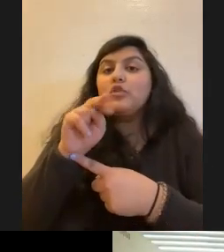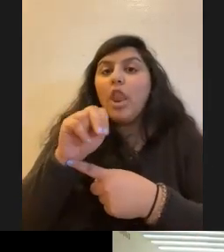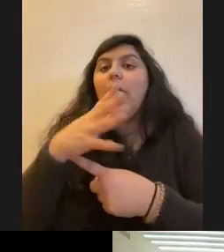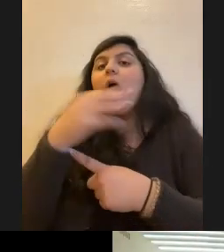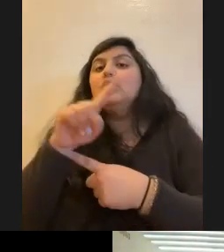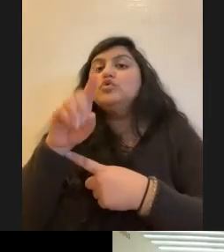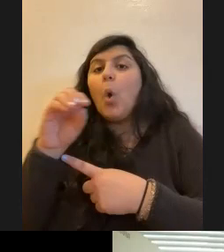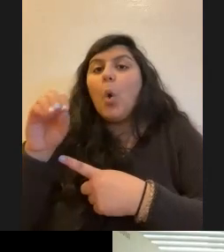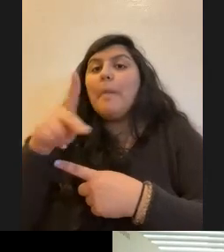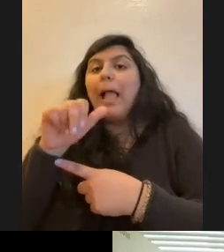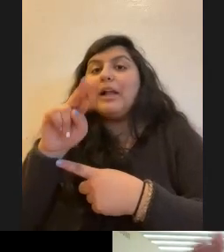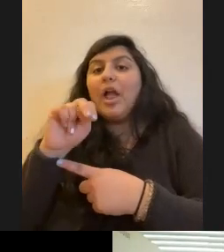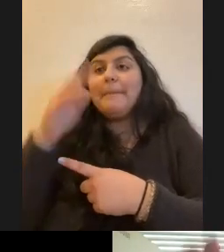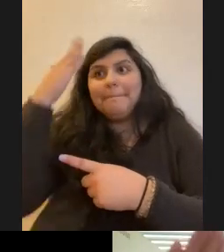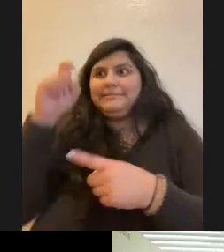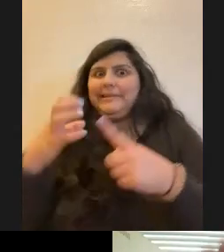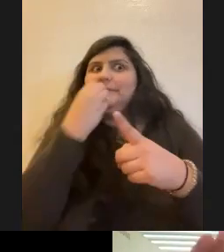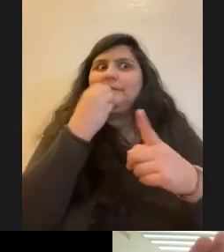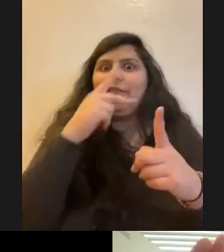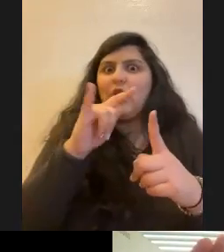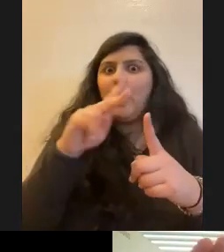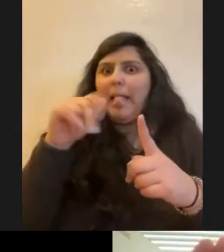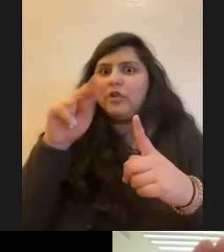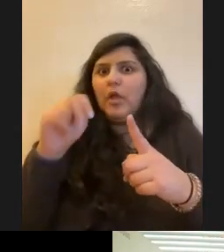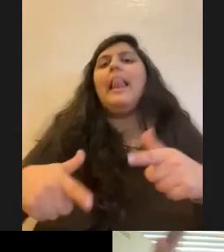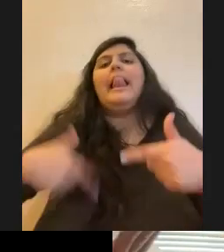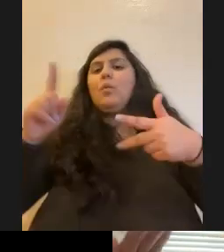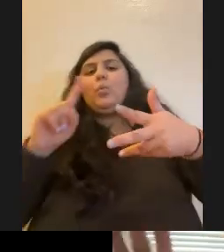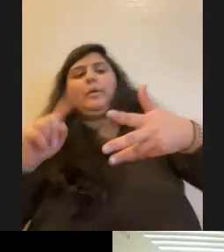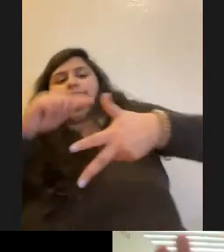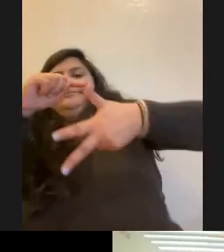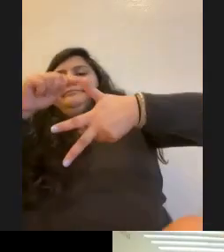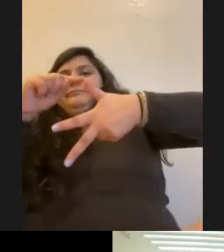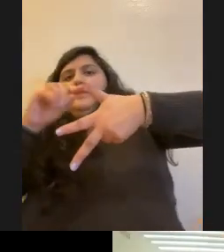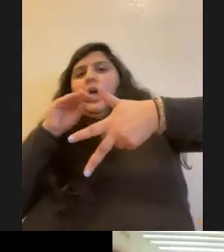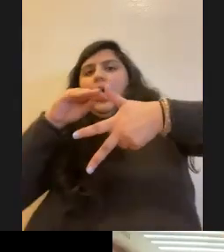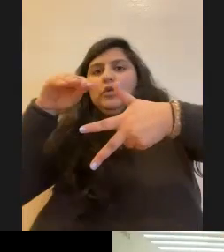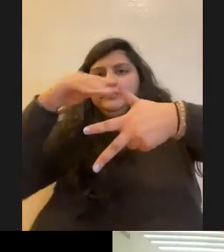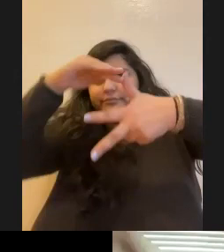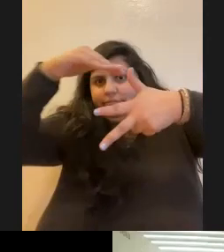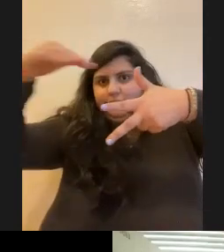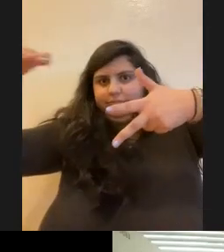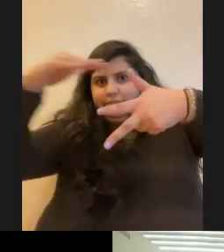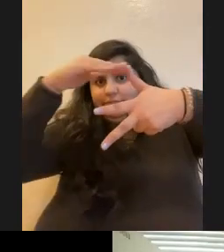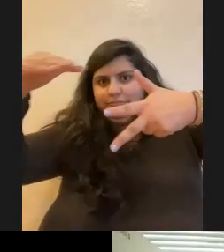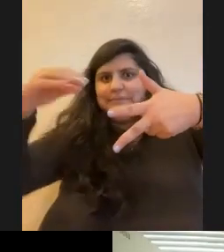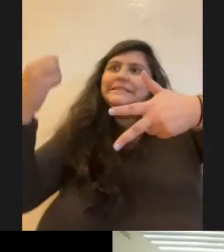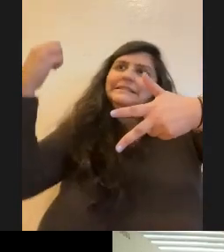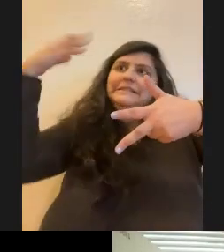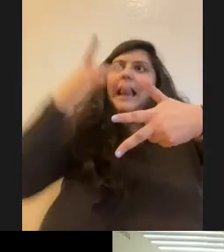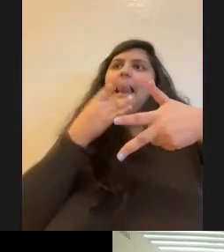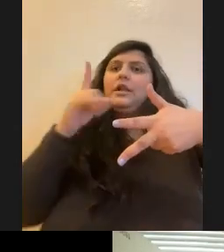have to eat the phytoplankton, typically spend their time in the upper ocean, this sunlit